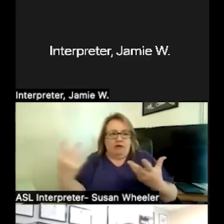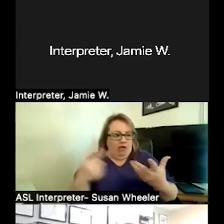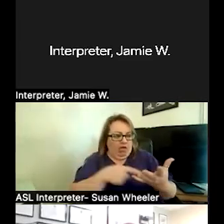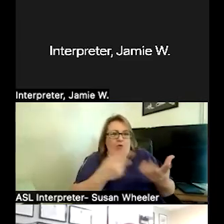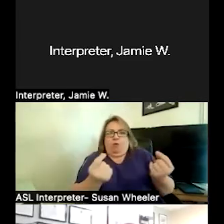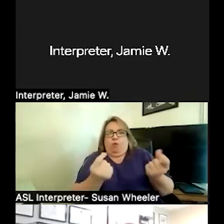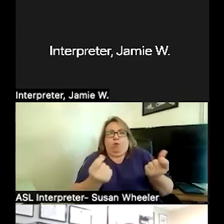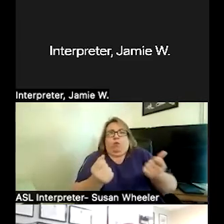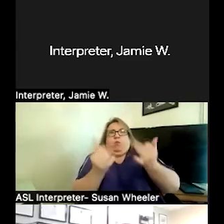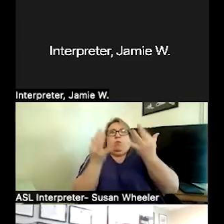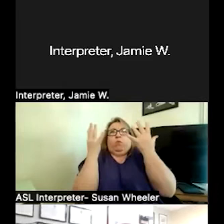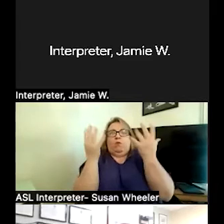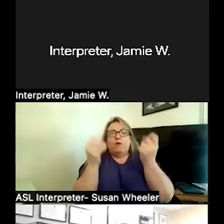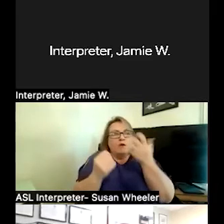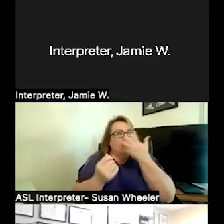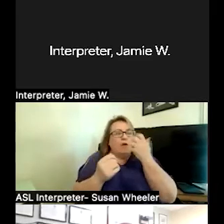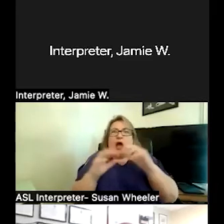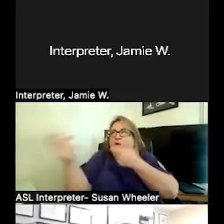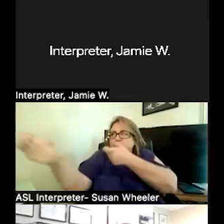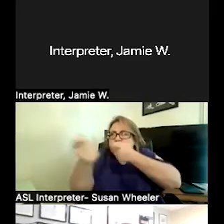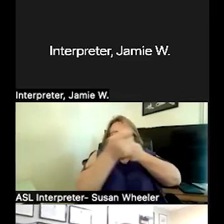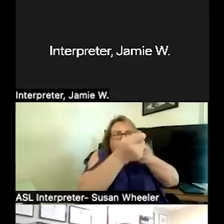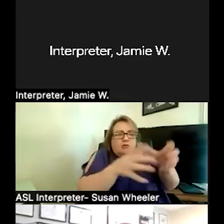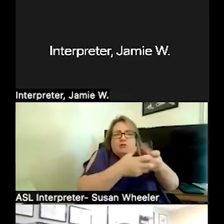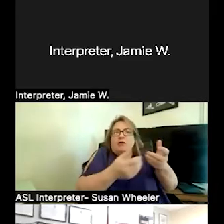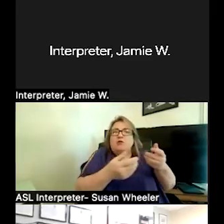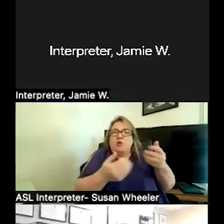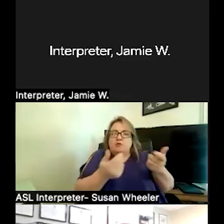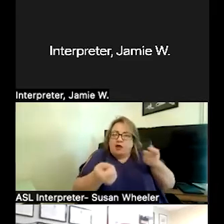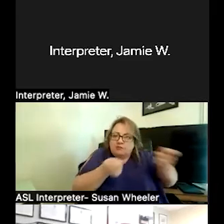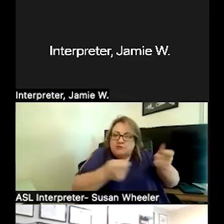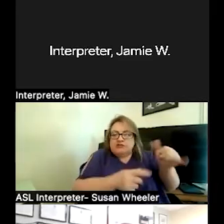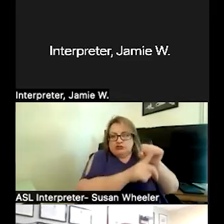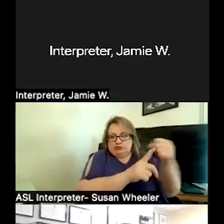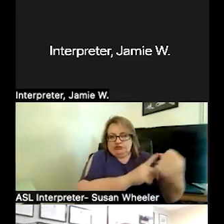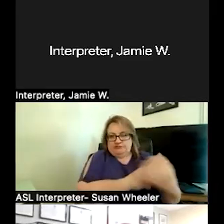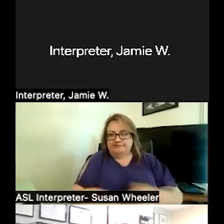pull resources in to help with that. Okay, next slide.